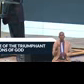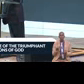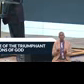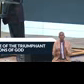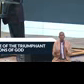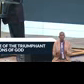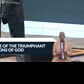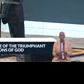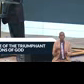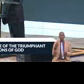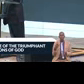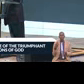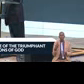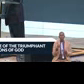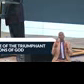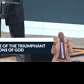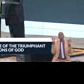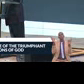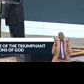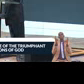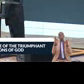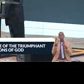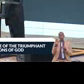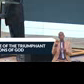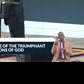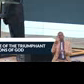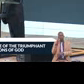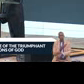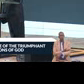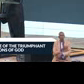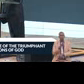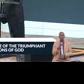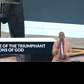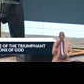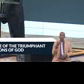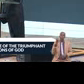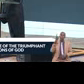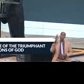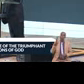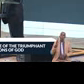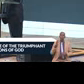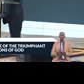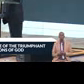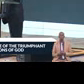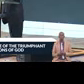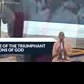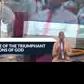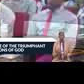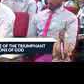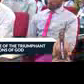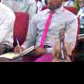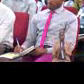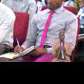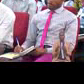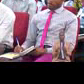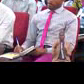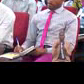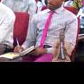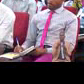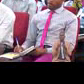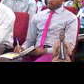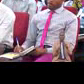purpose of the triumphant Son of God. Number